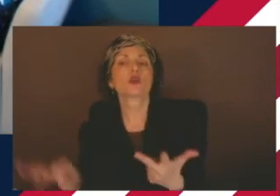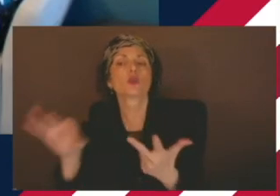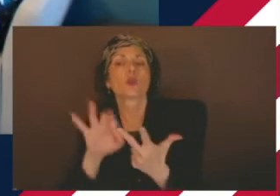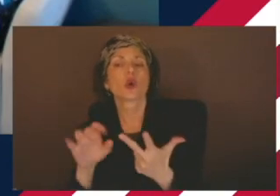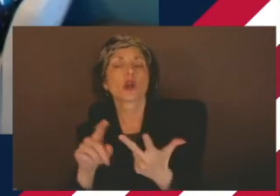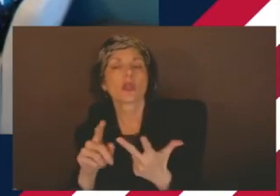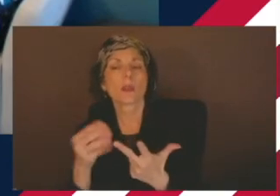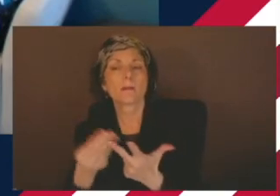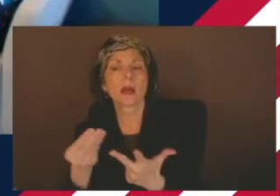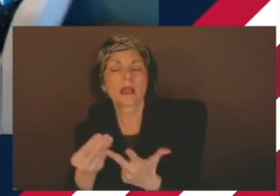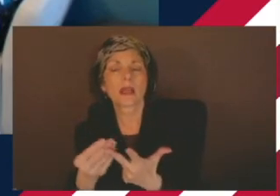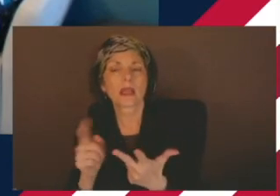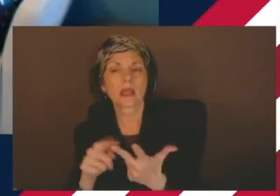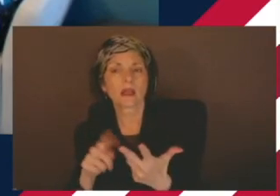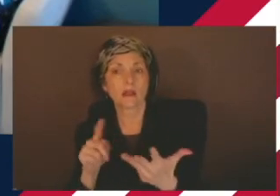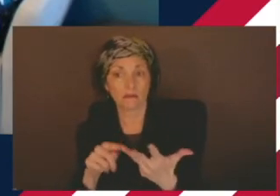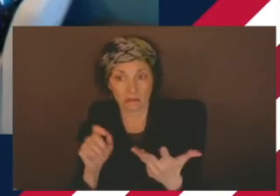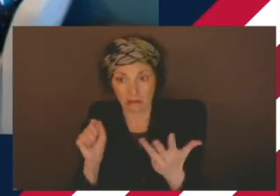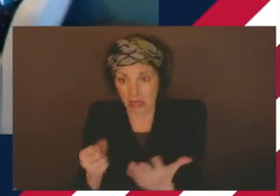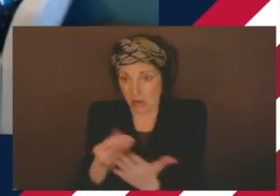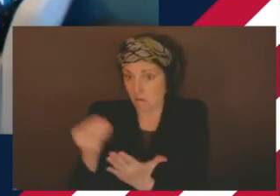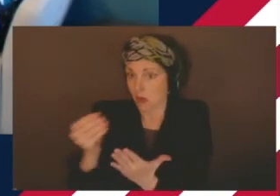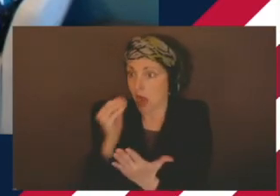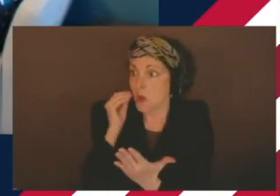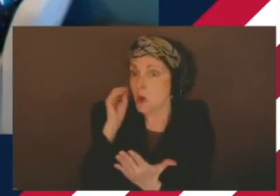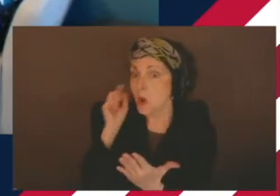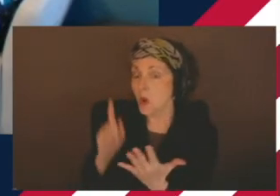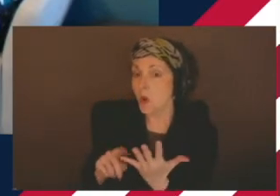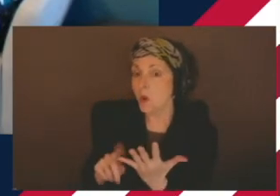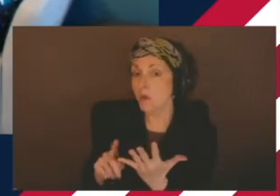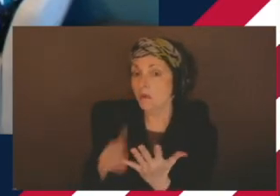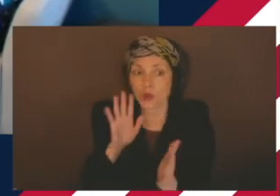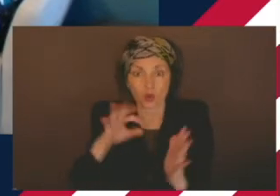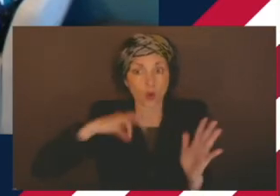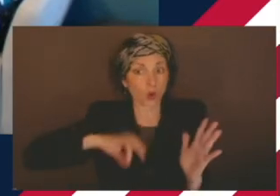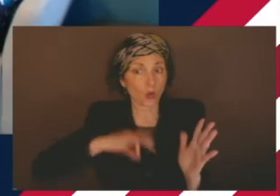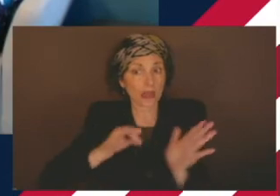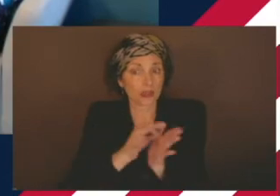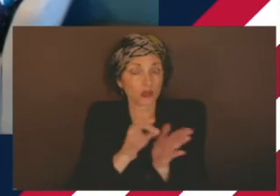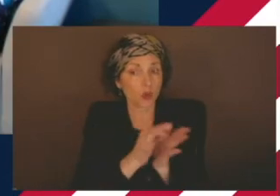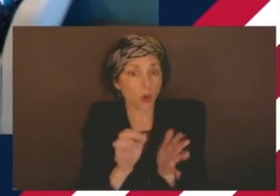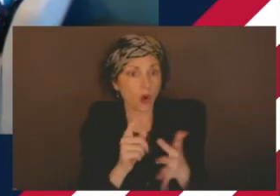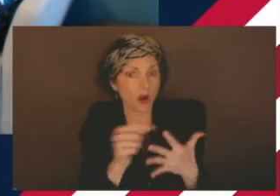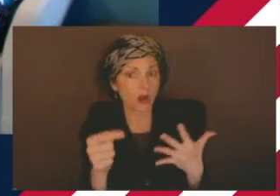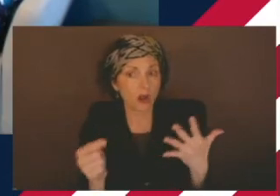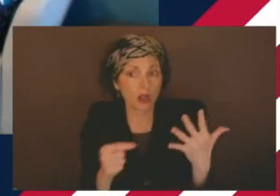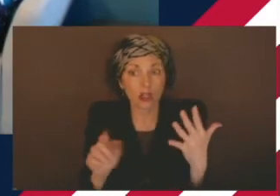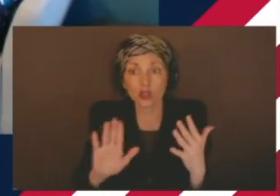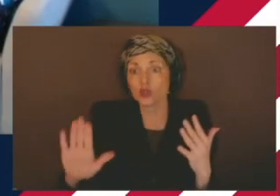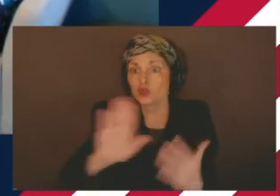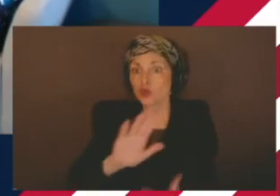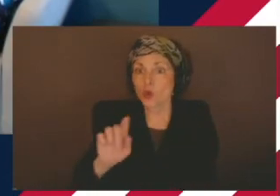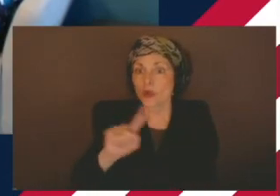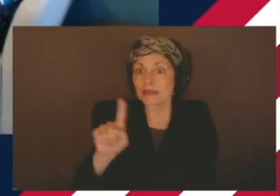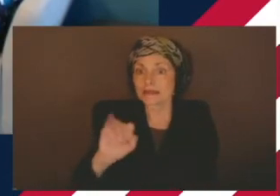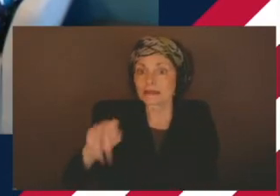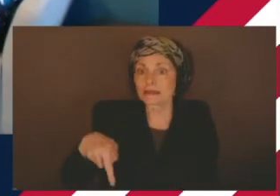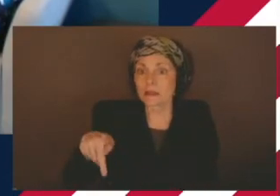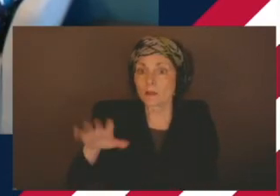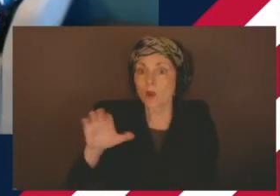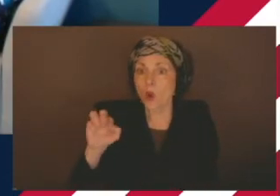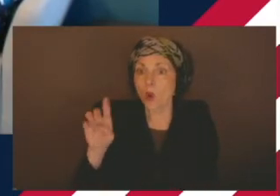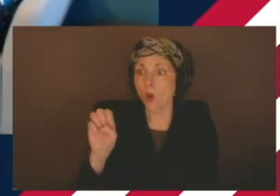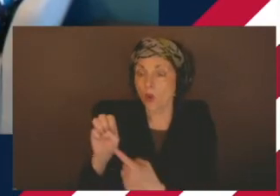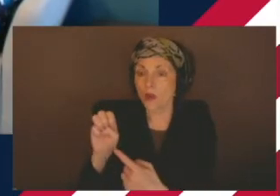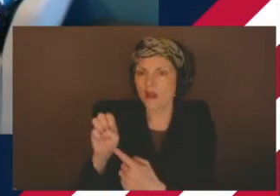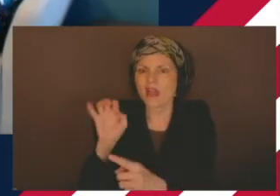credit score or how long you will live. Your zip code is actually a better determinant of your health than your